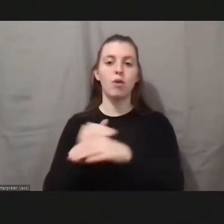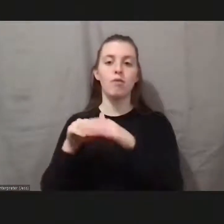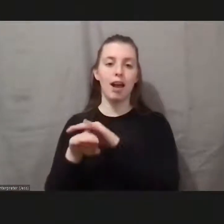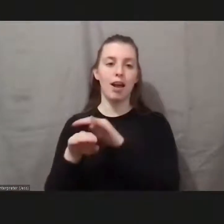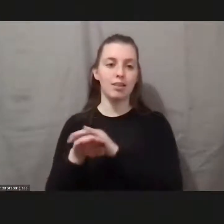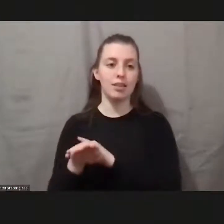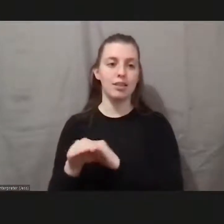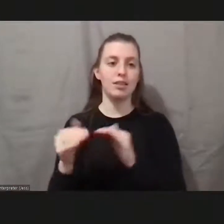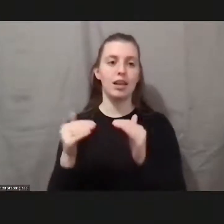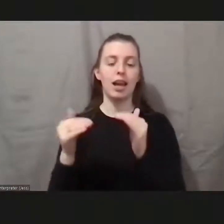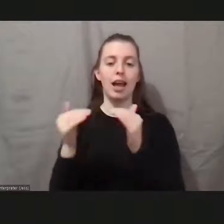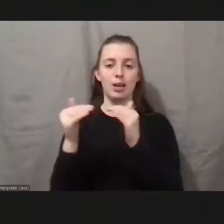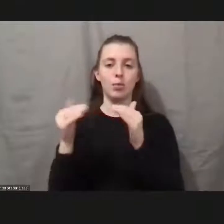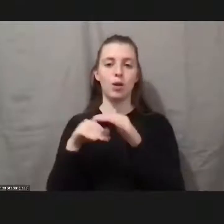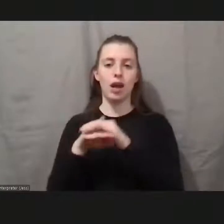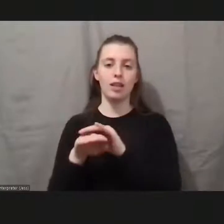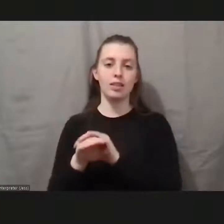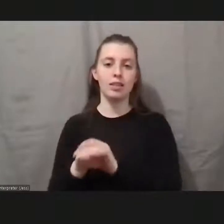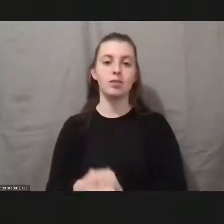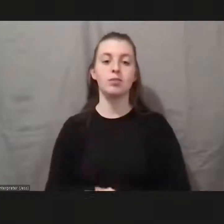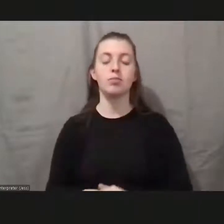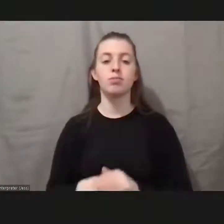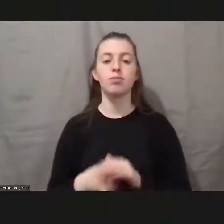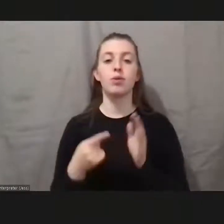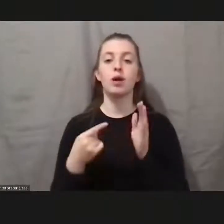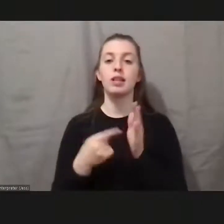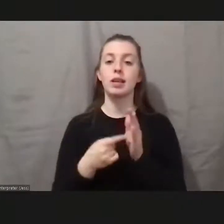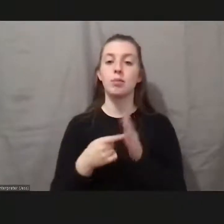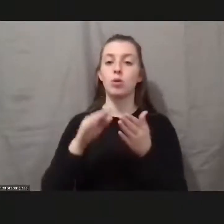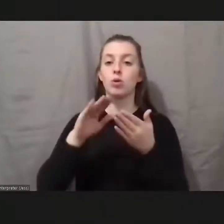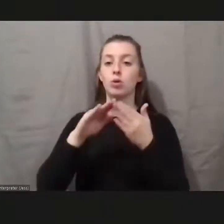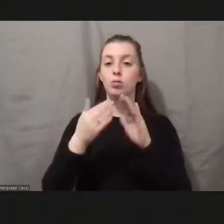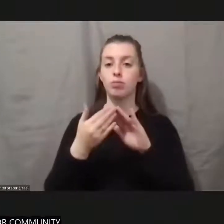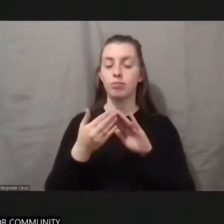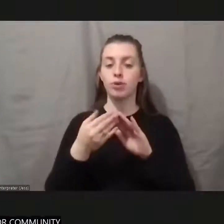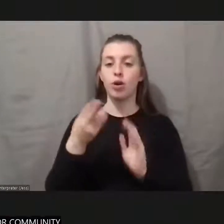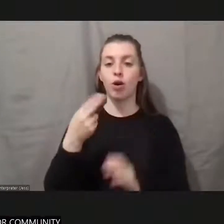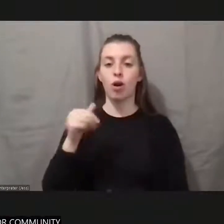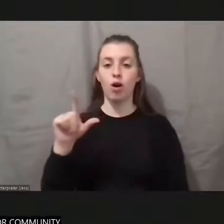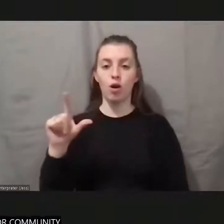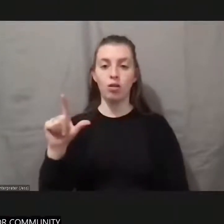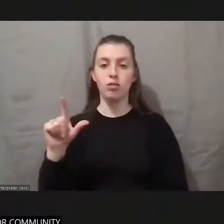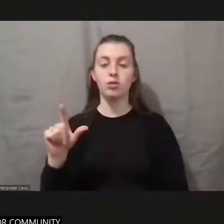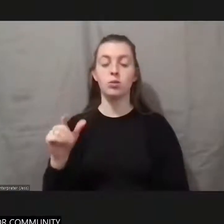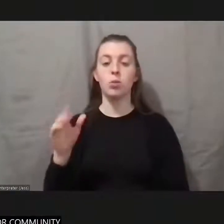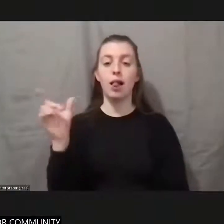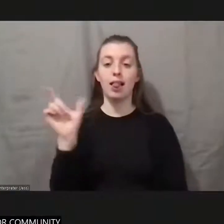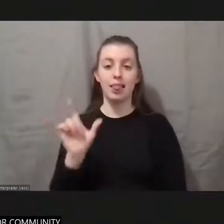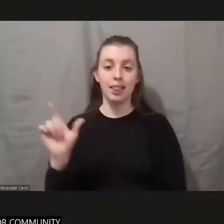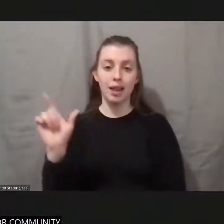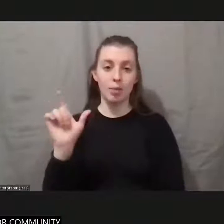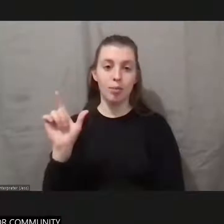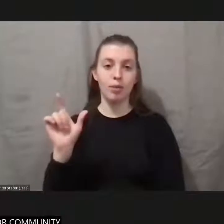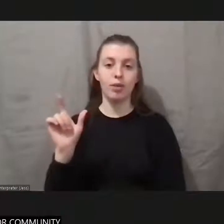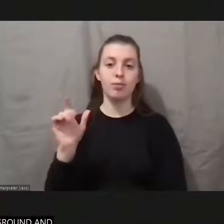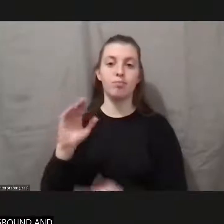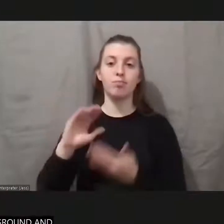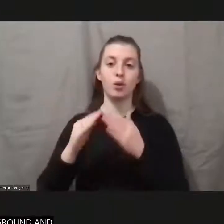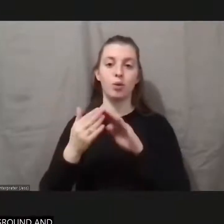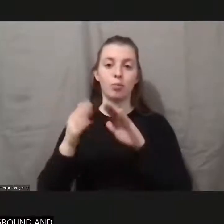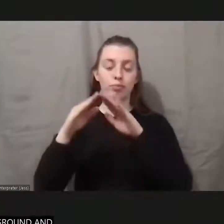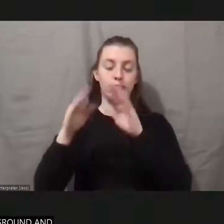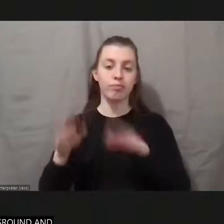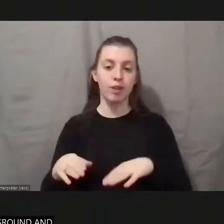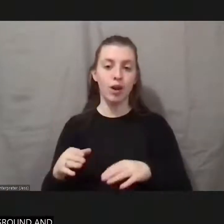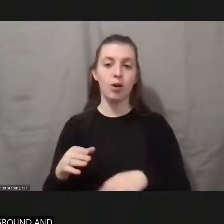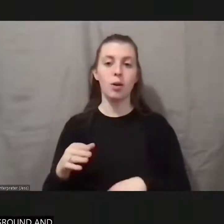improvements for community halls, meeting facilities, libraries, parks and playgrounds, and those types of things. Again, it